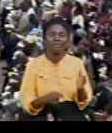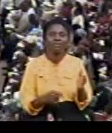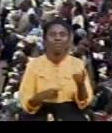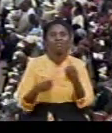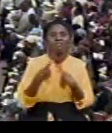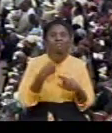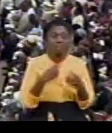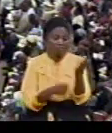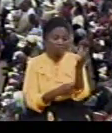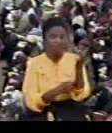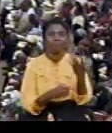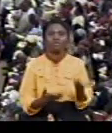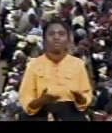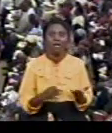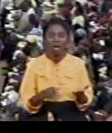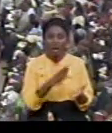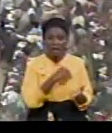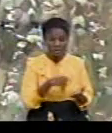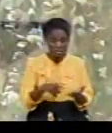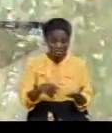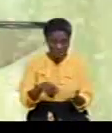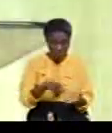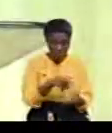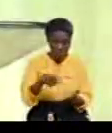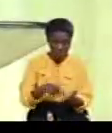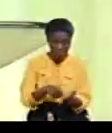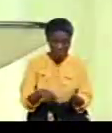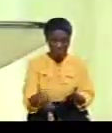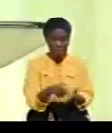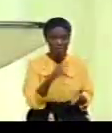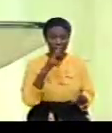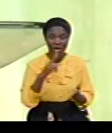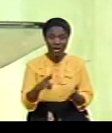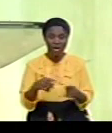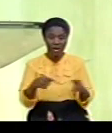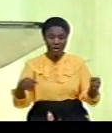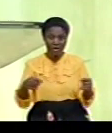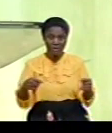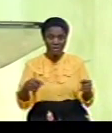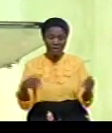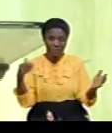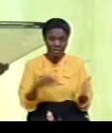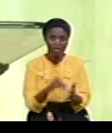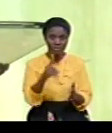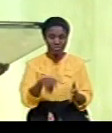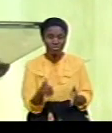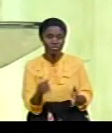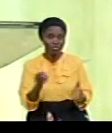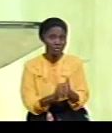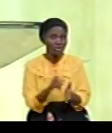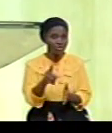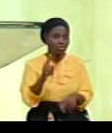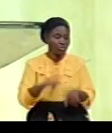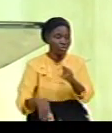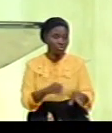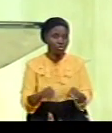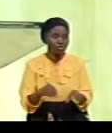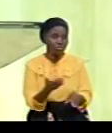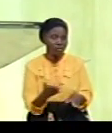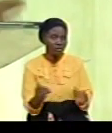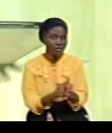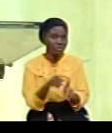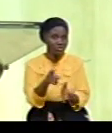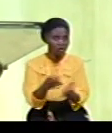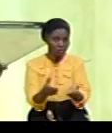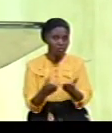to the other, so that ye cannot do the things that ye would. And when we pray or fast